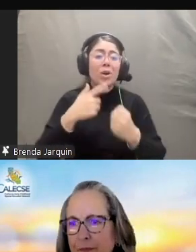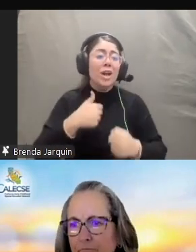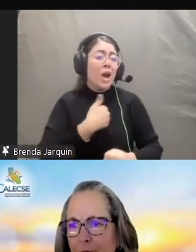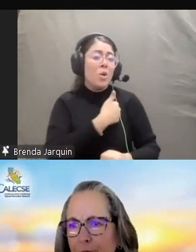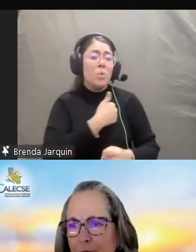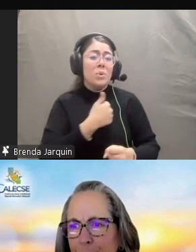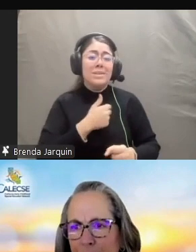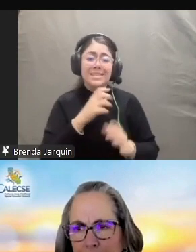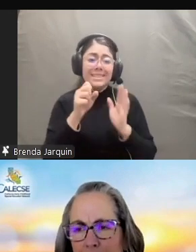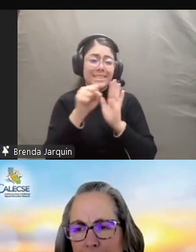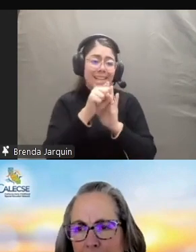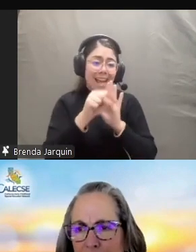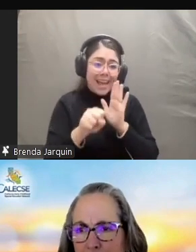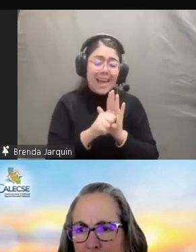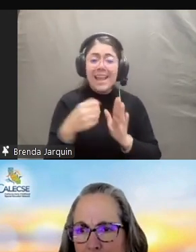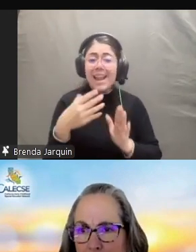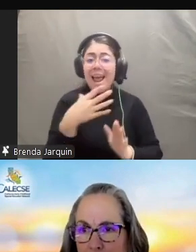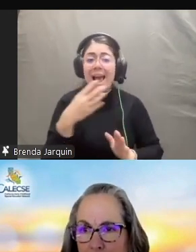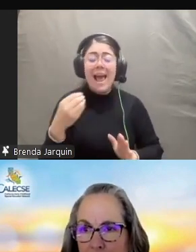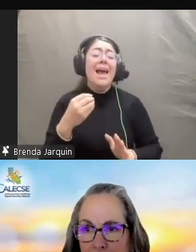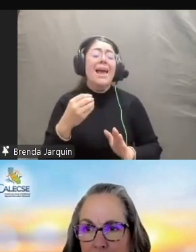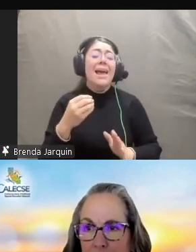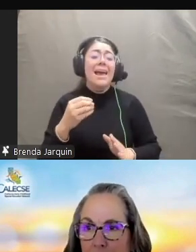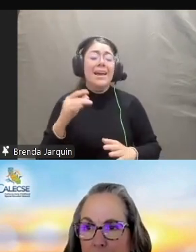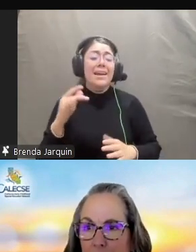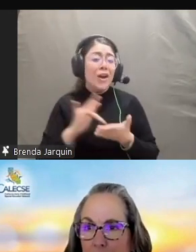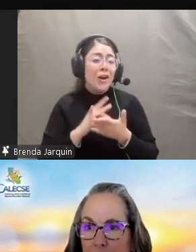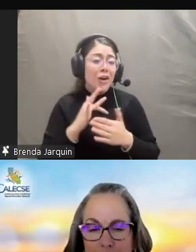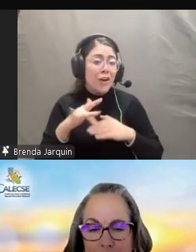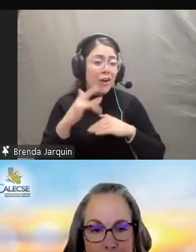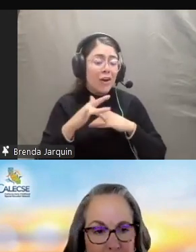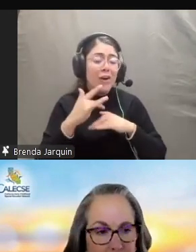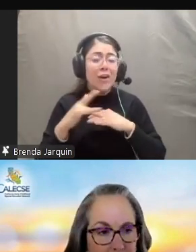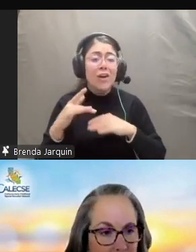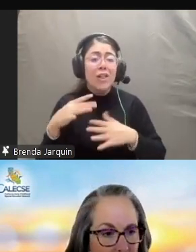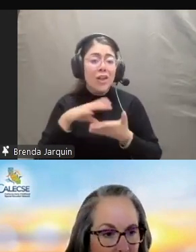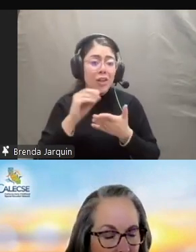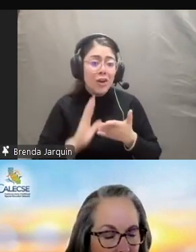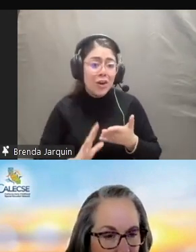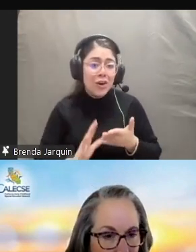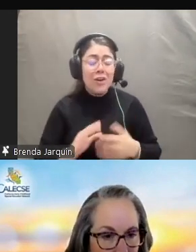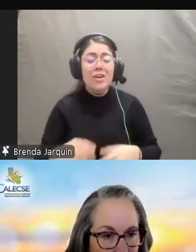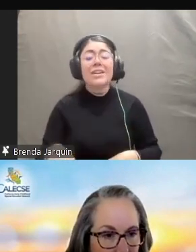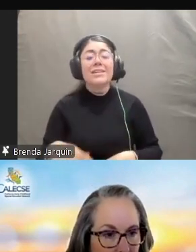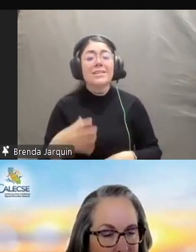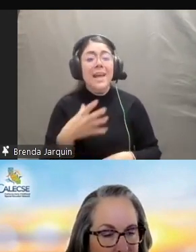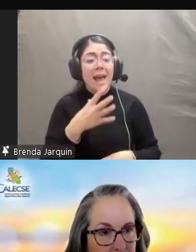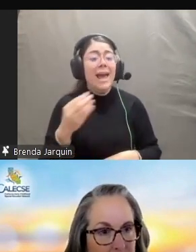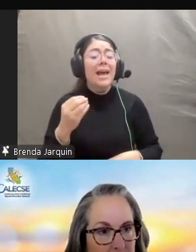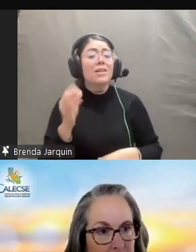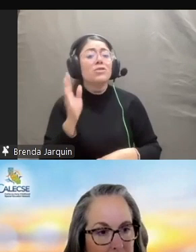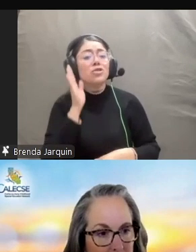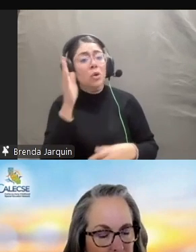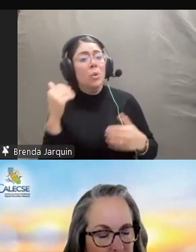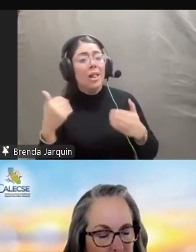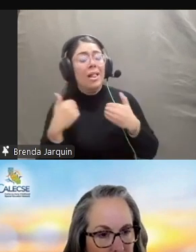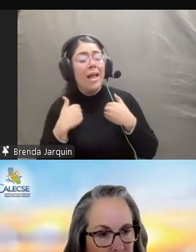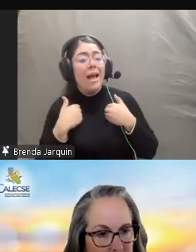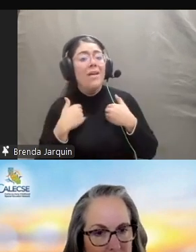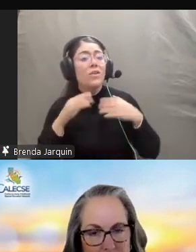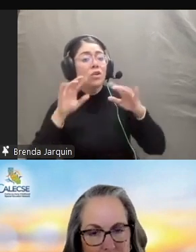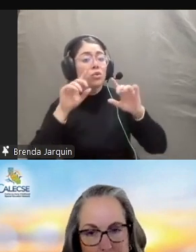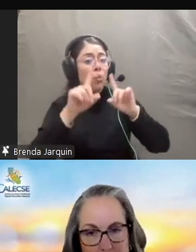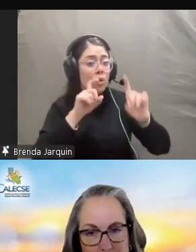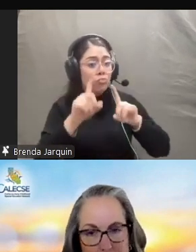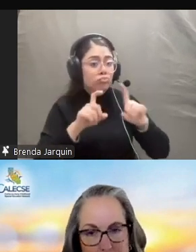early learning leaders and practitioners. So we do have a survey if you'd like to fill it out. You'll find it in the slideshow as